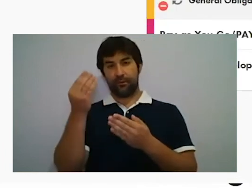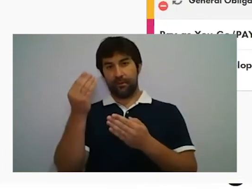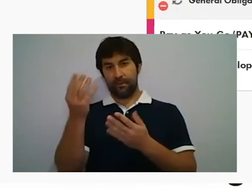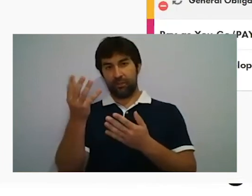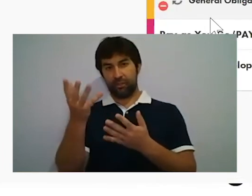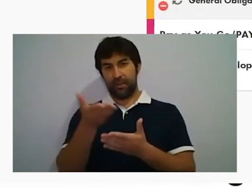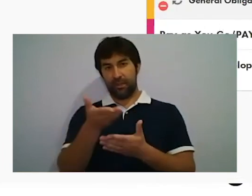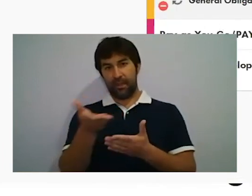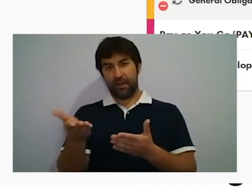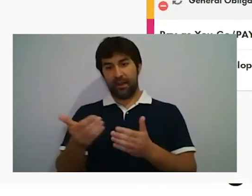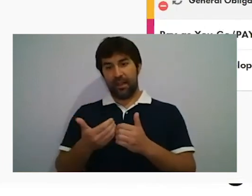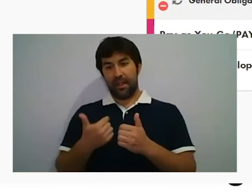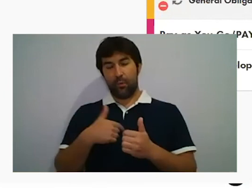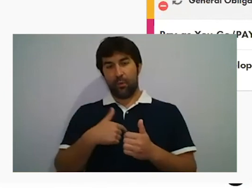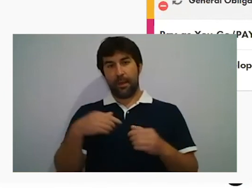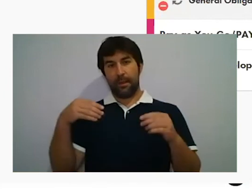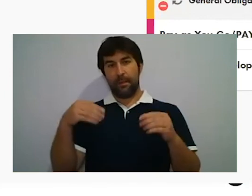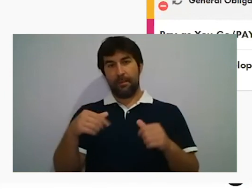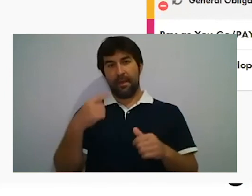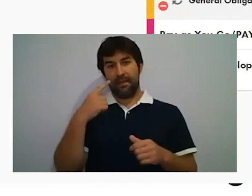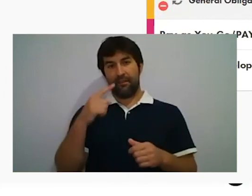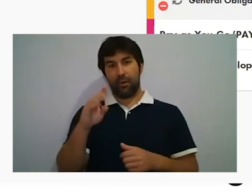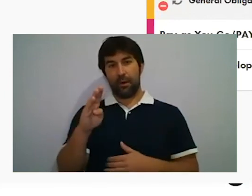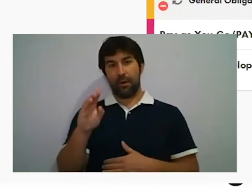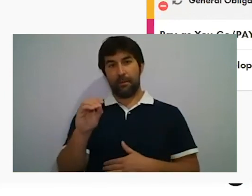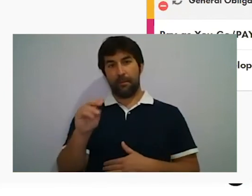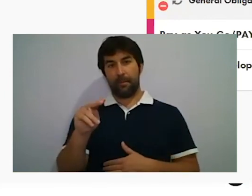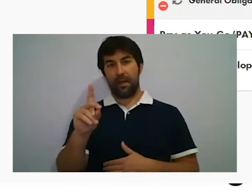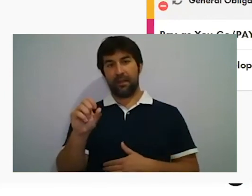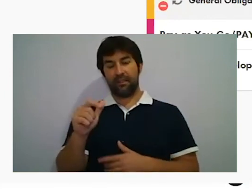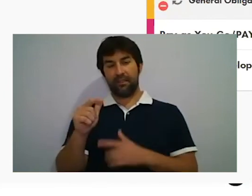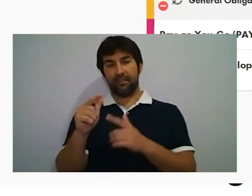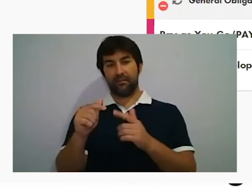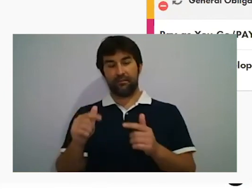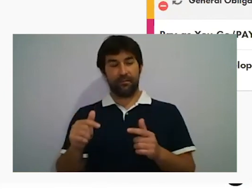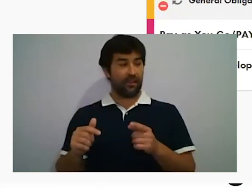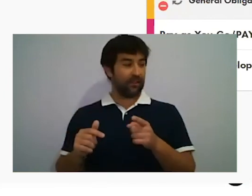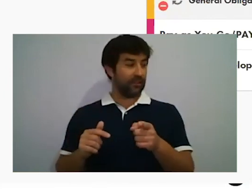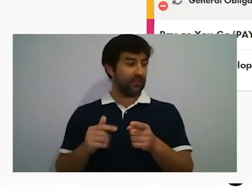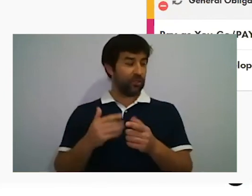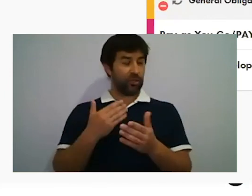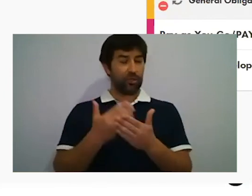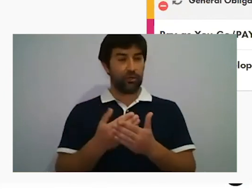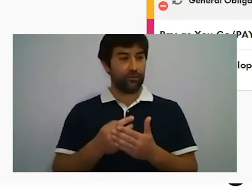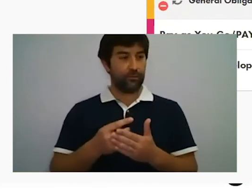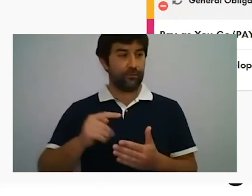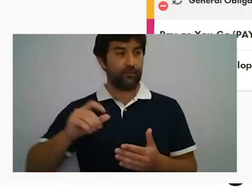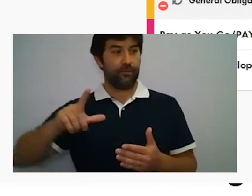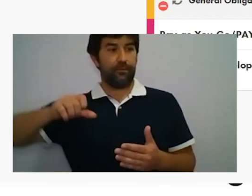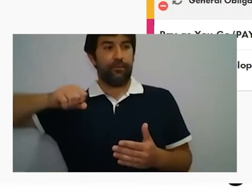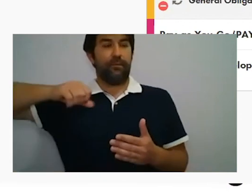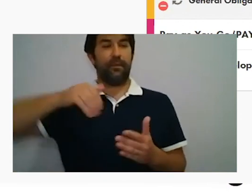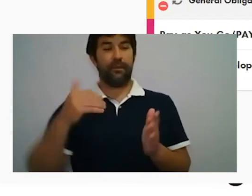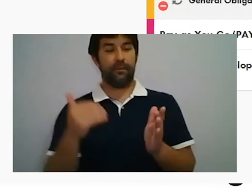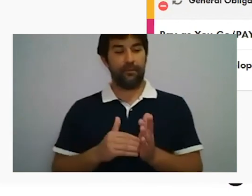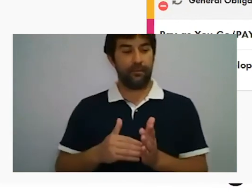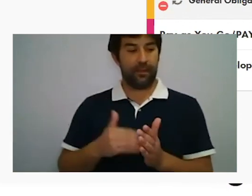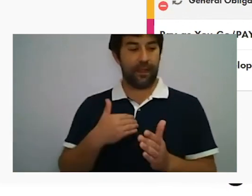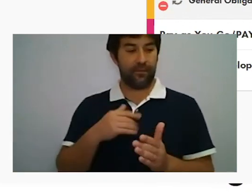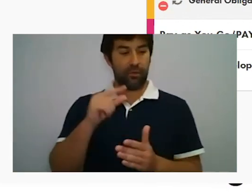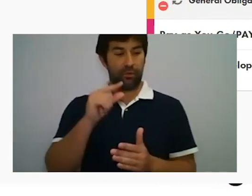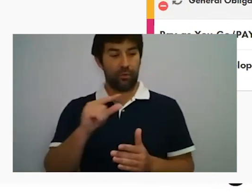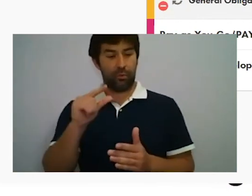to the overall needs of the city, that we do want to support a development type that is not auto-oriented. And this is